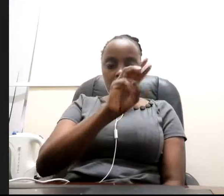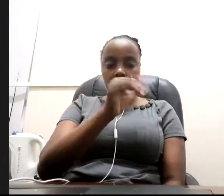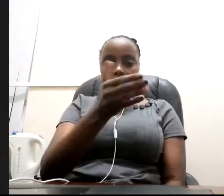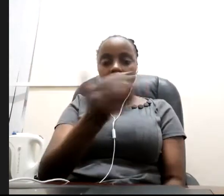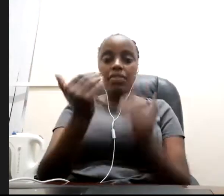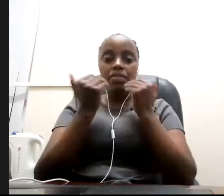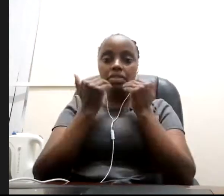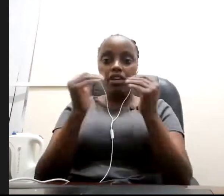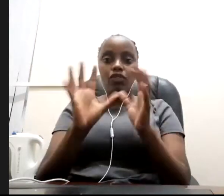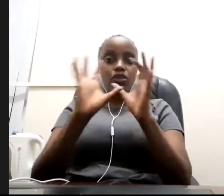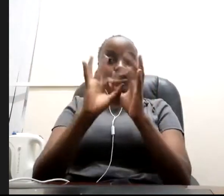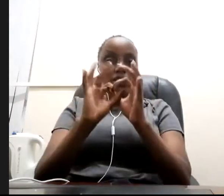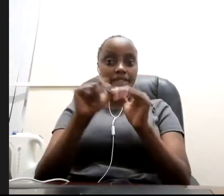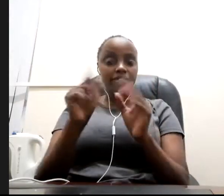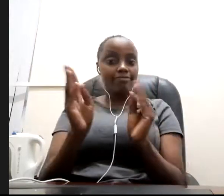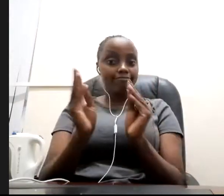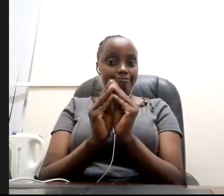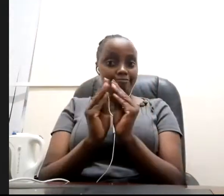joining.